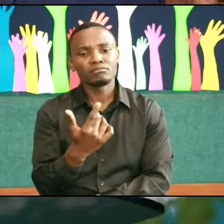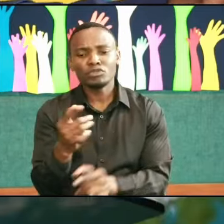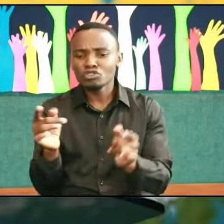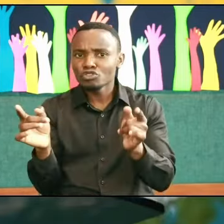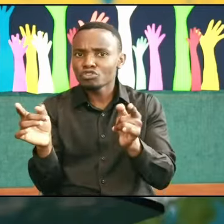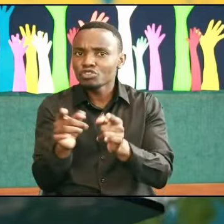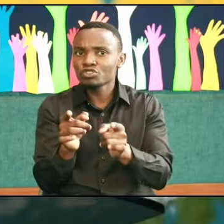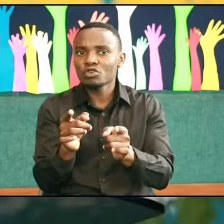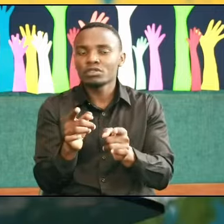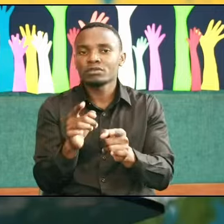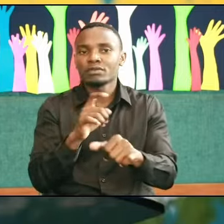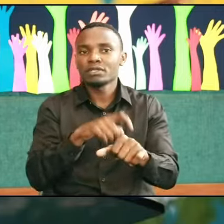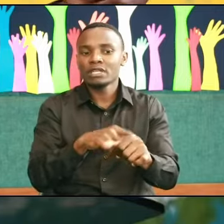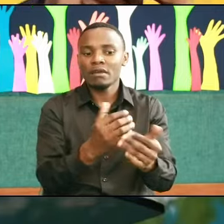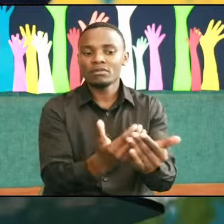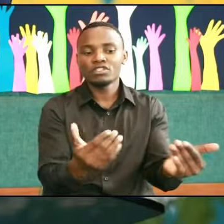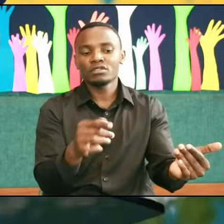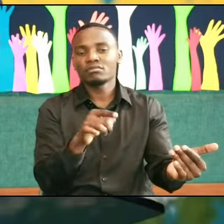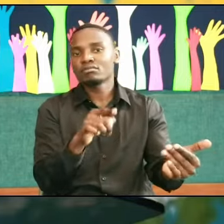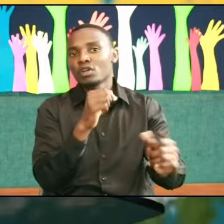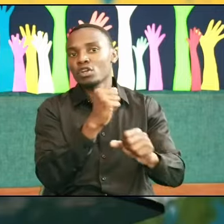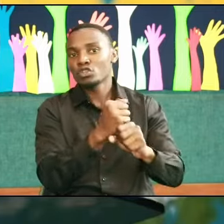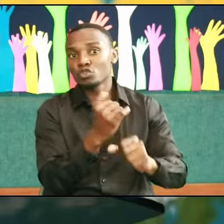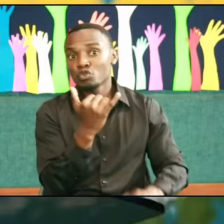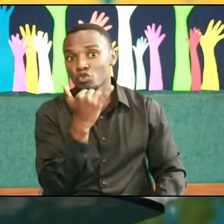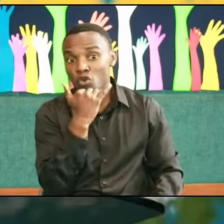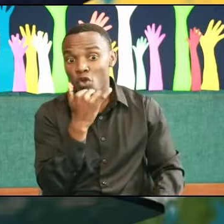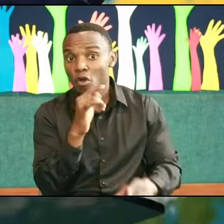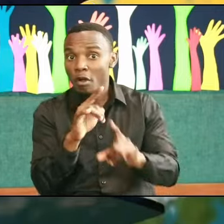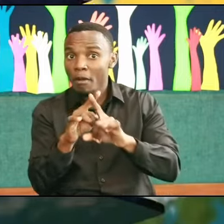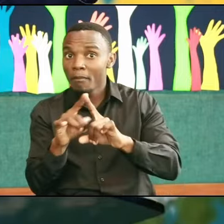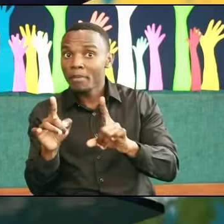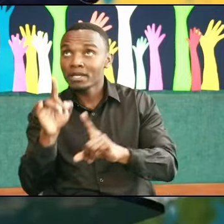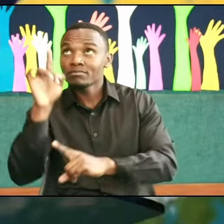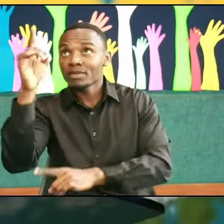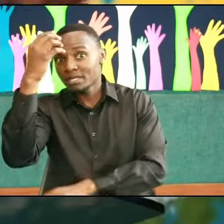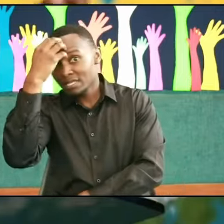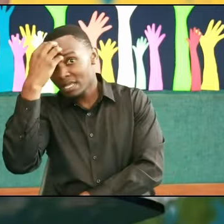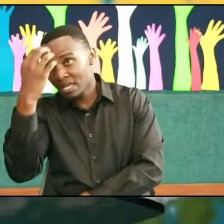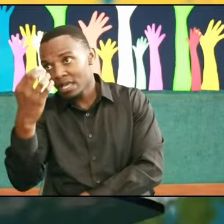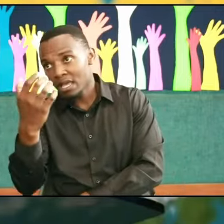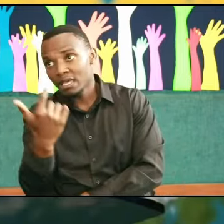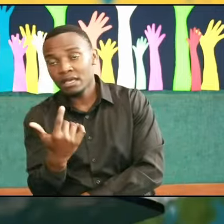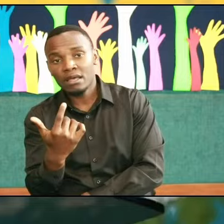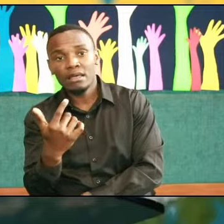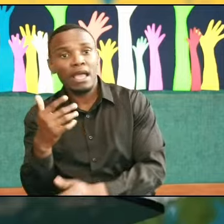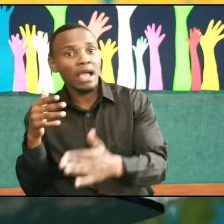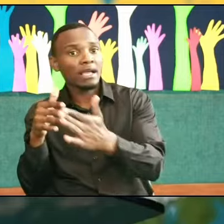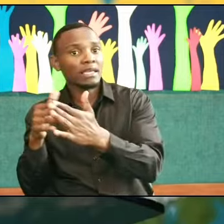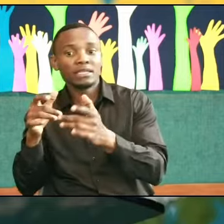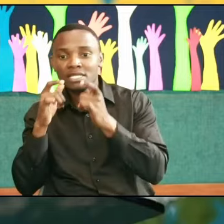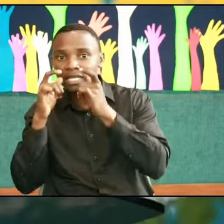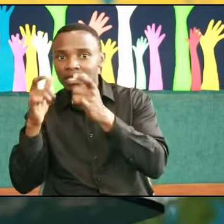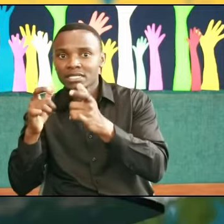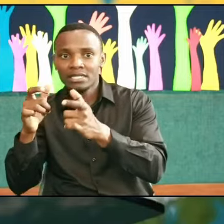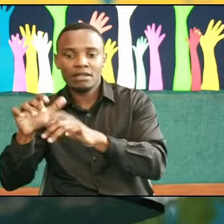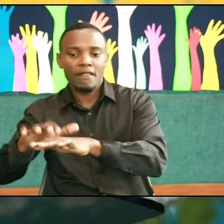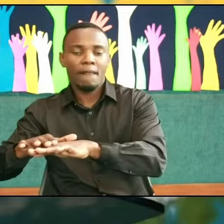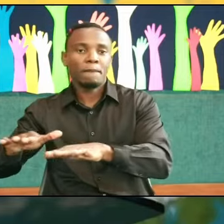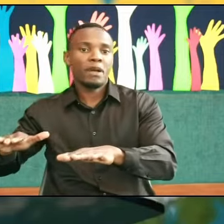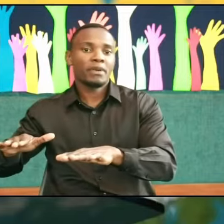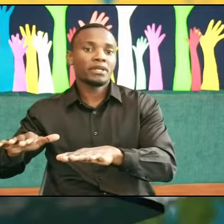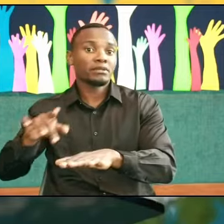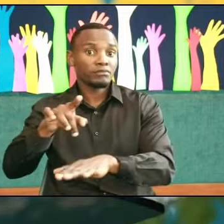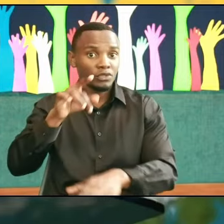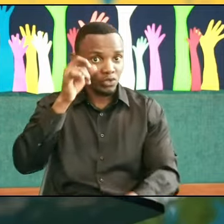they do wrong. But his anger against sin is permanent. Are we there